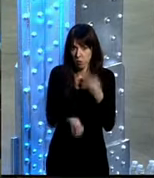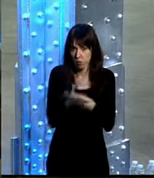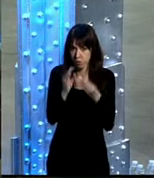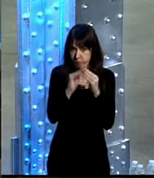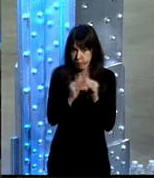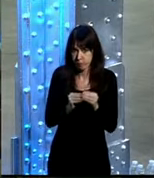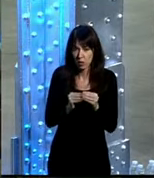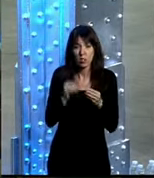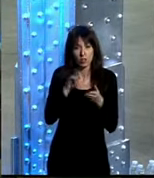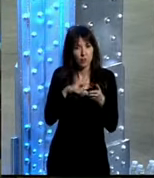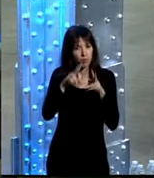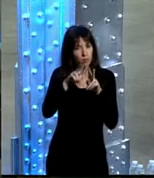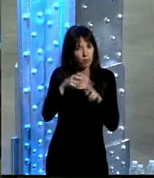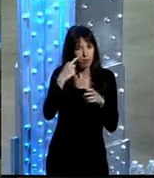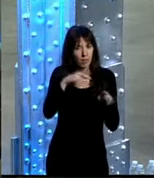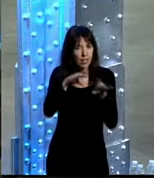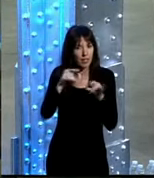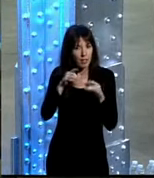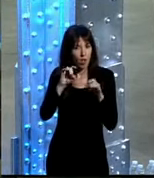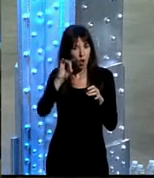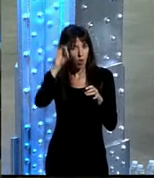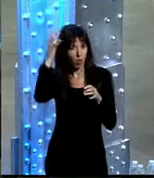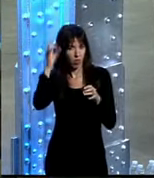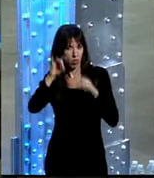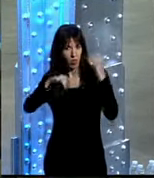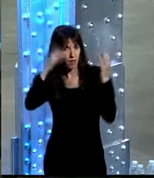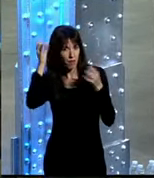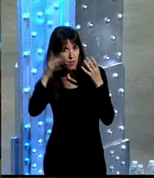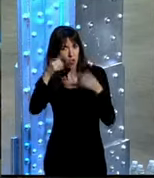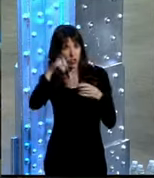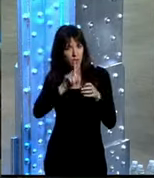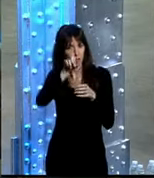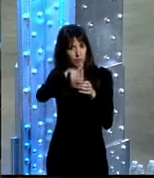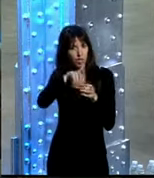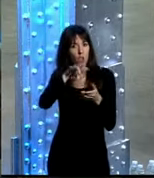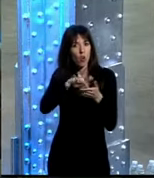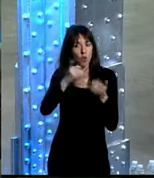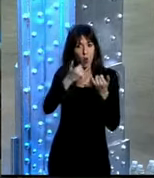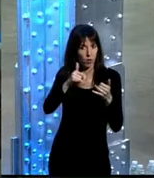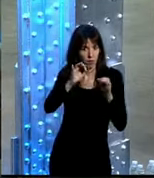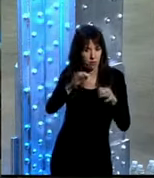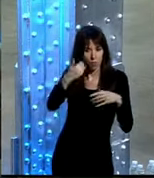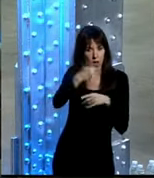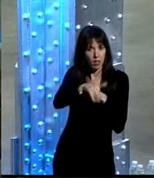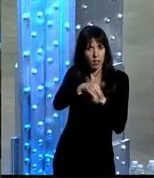And it was recently created to explore new sci-fi elements